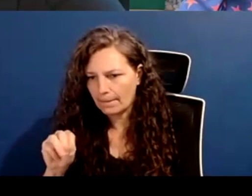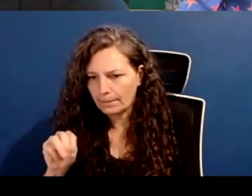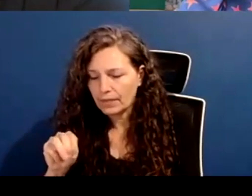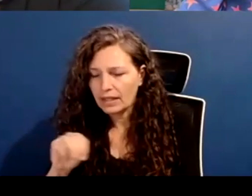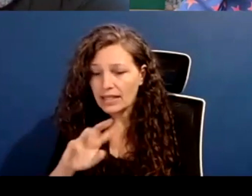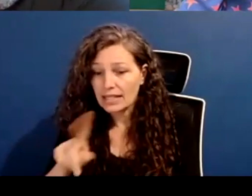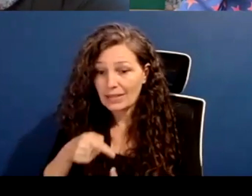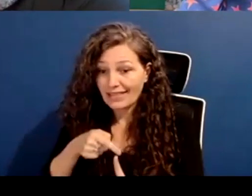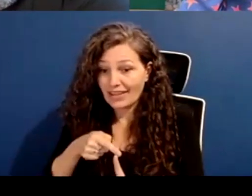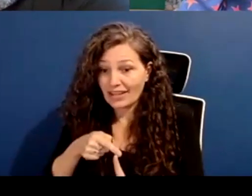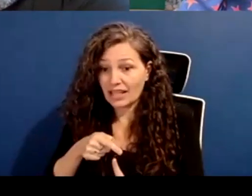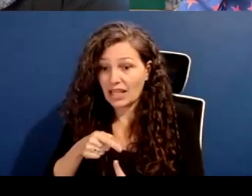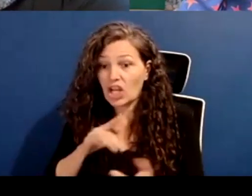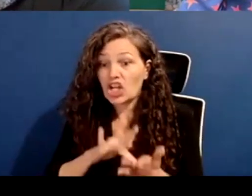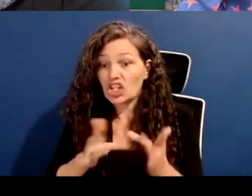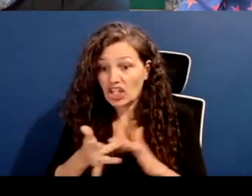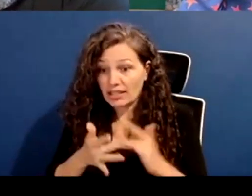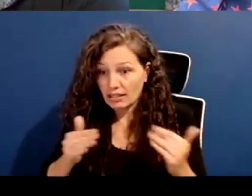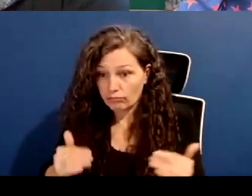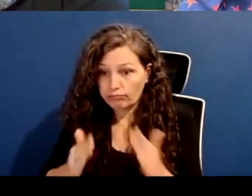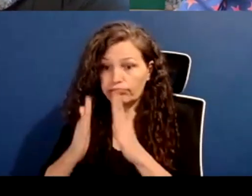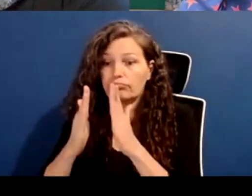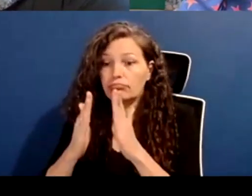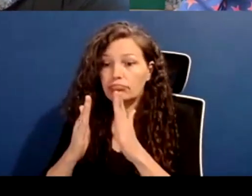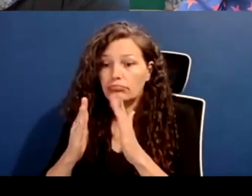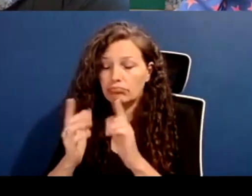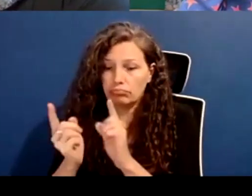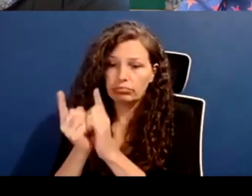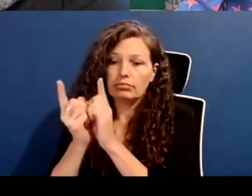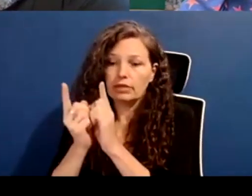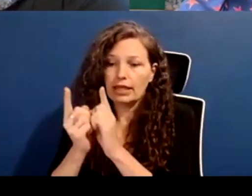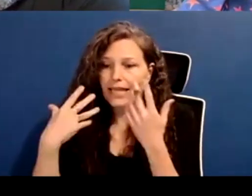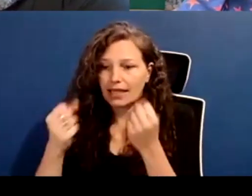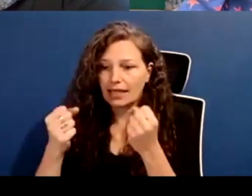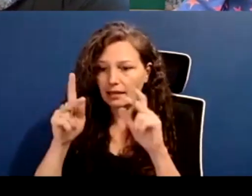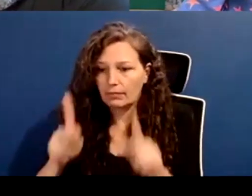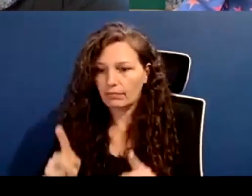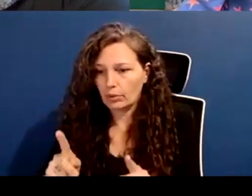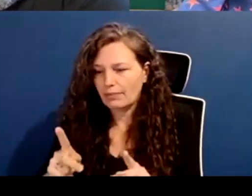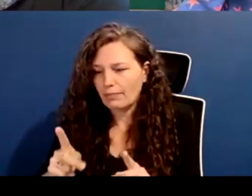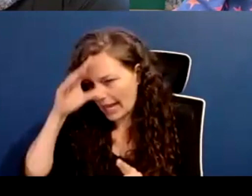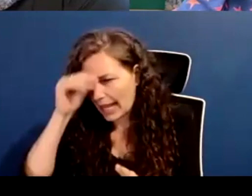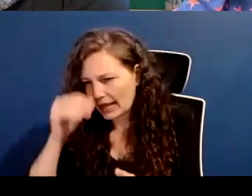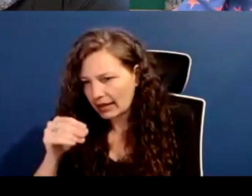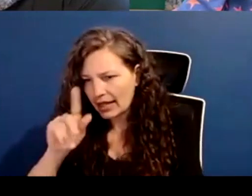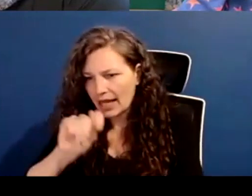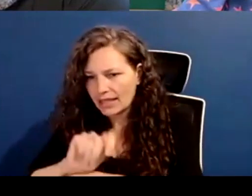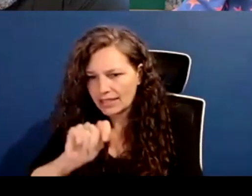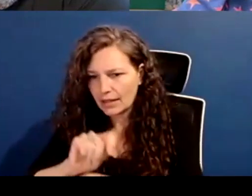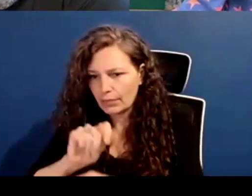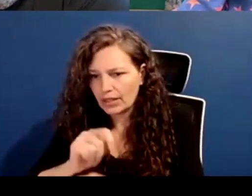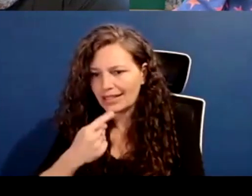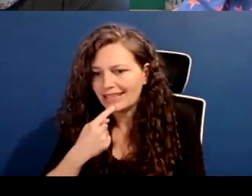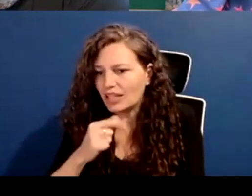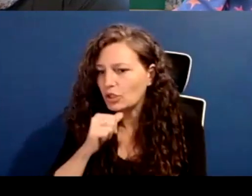healed man at the temple and tells him not to keep sinning or something worse may happen to him.